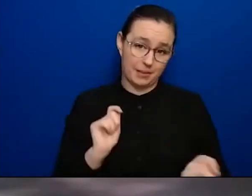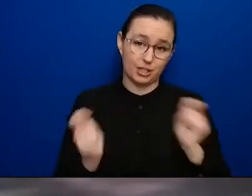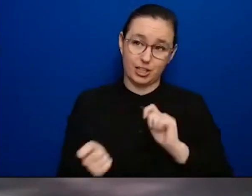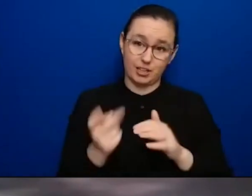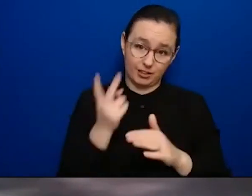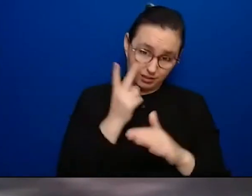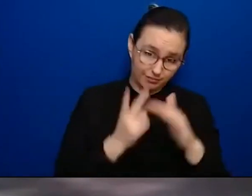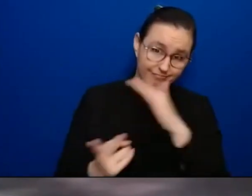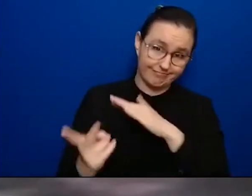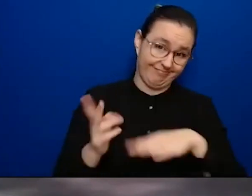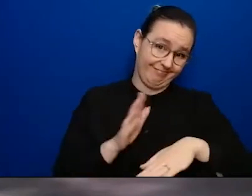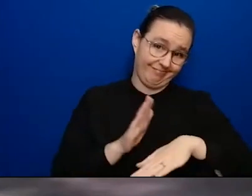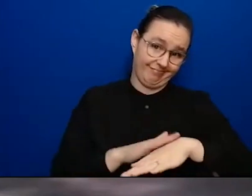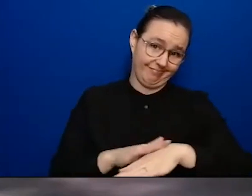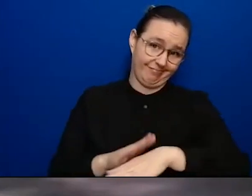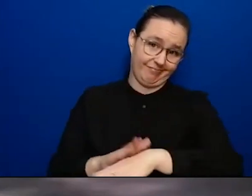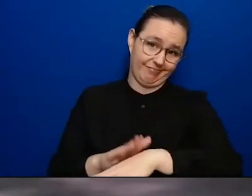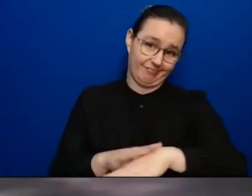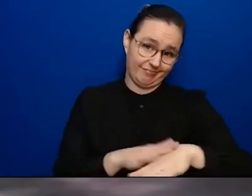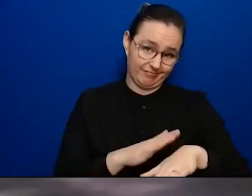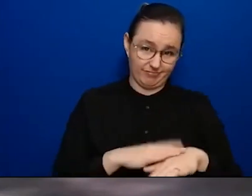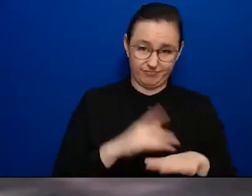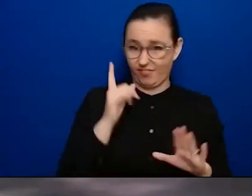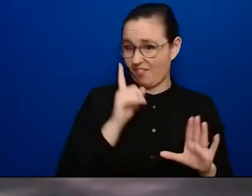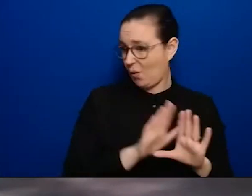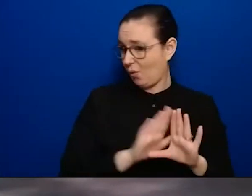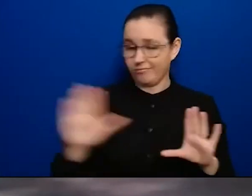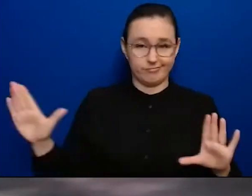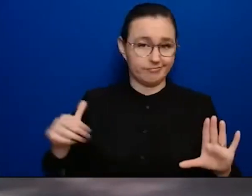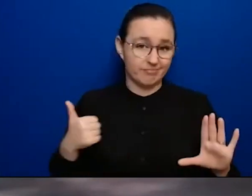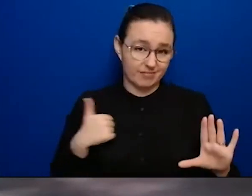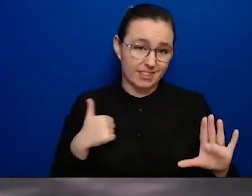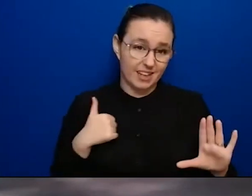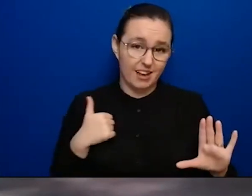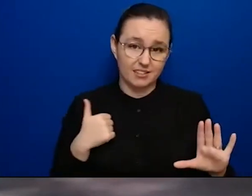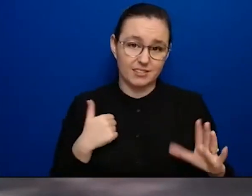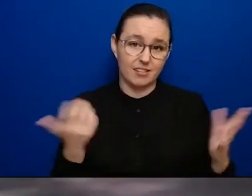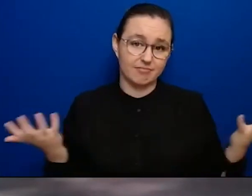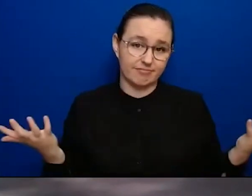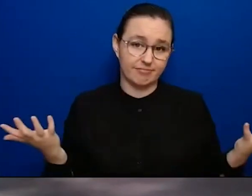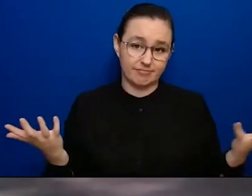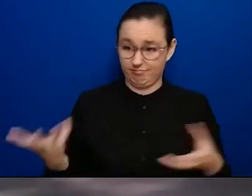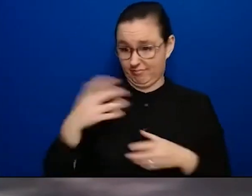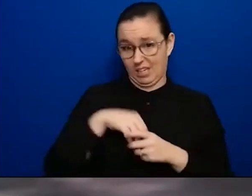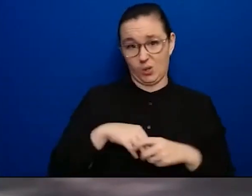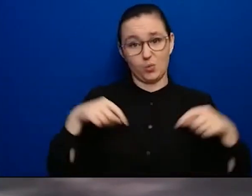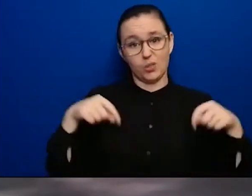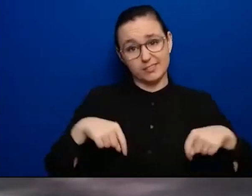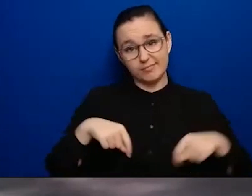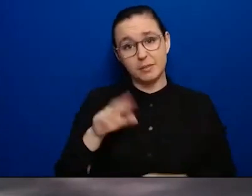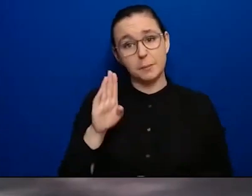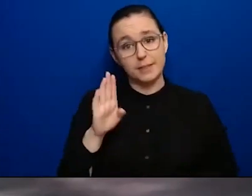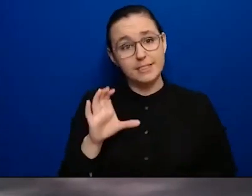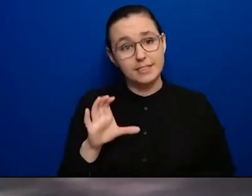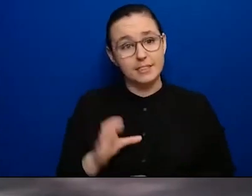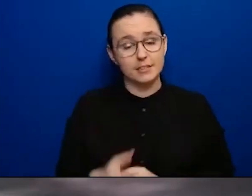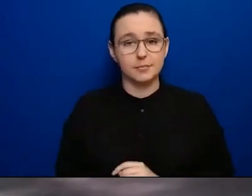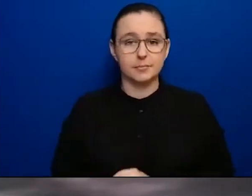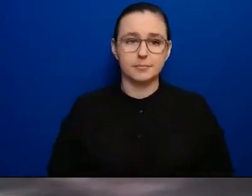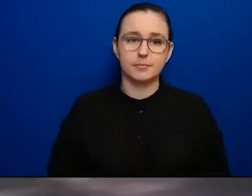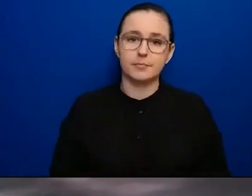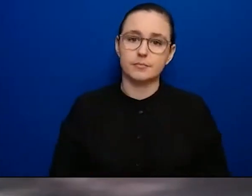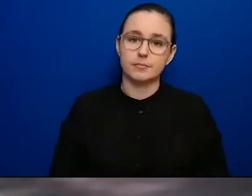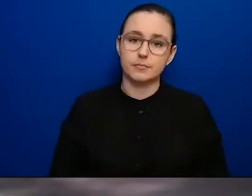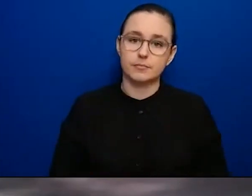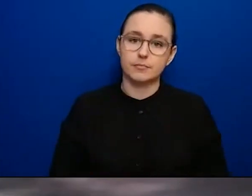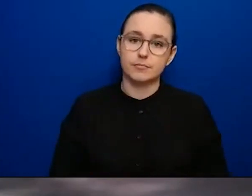for all parts of Canada, including the mid-latitudes here in BC. It's not to say that it's always going to